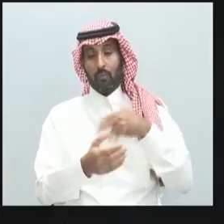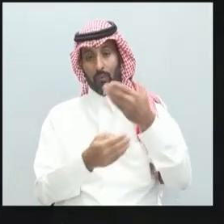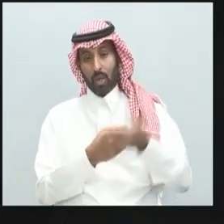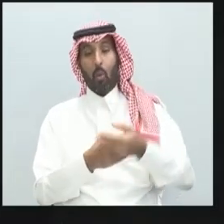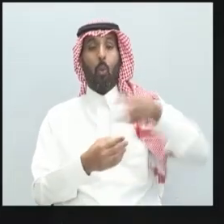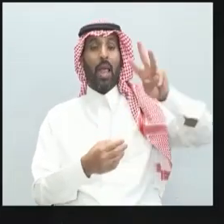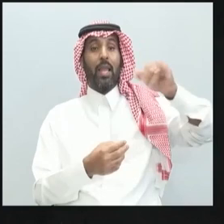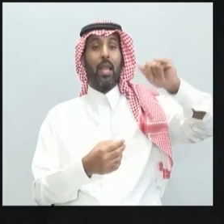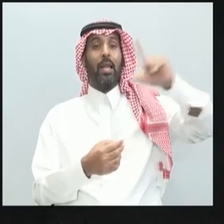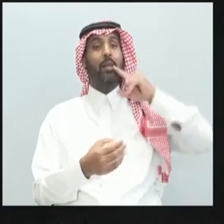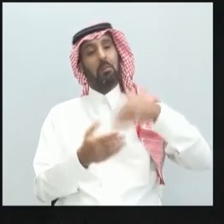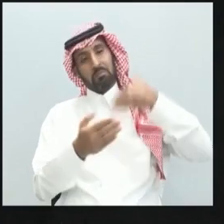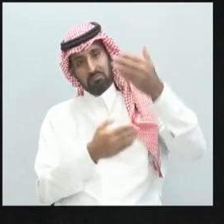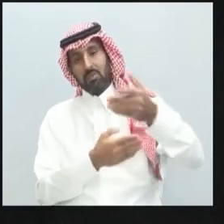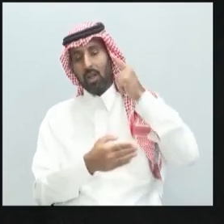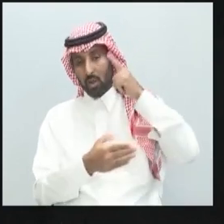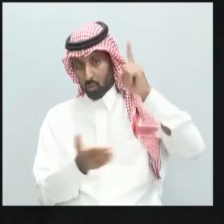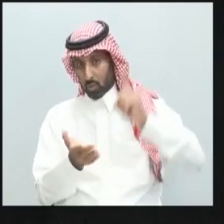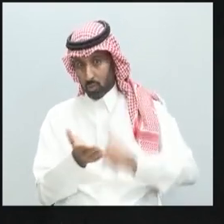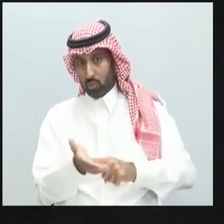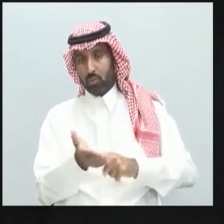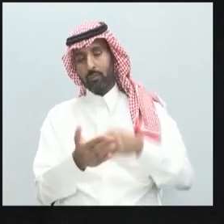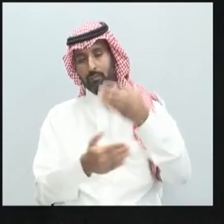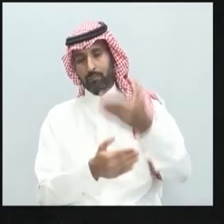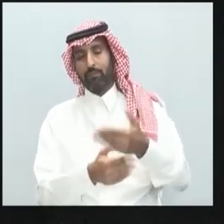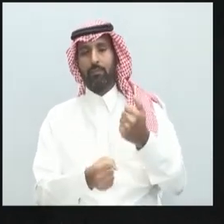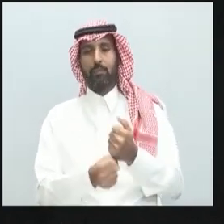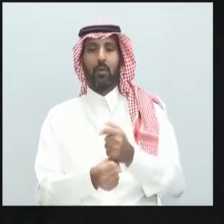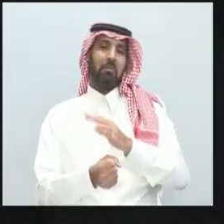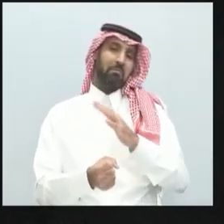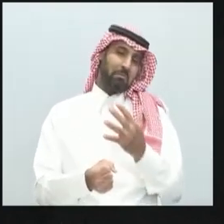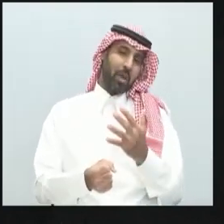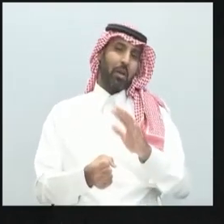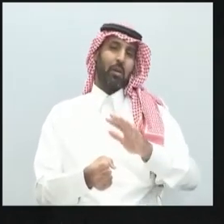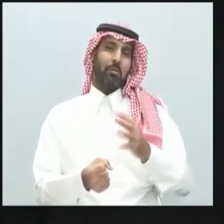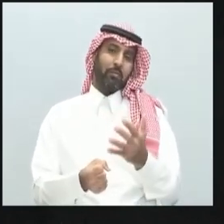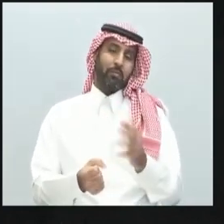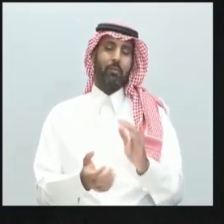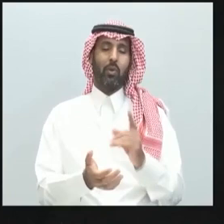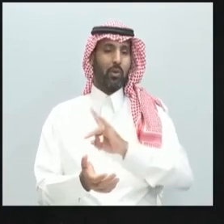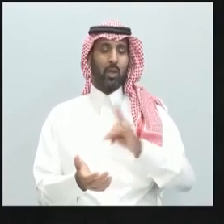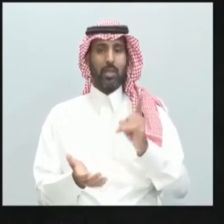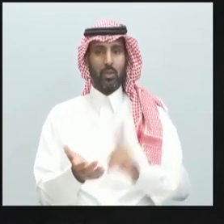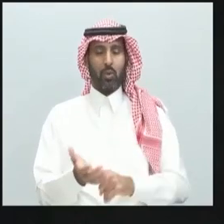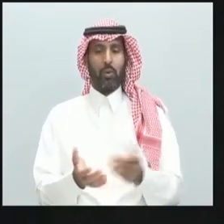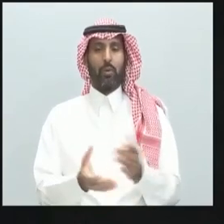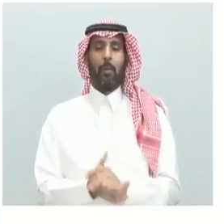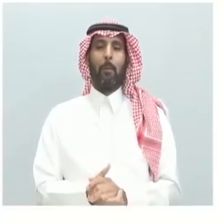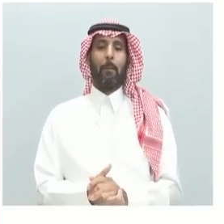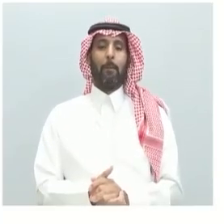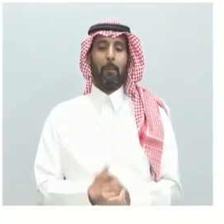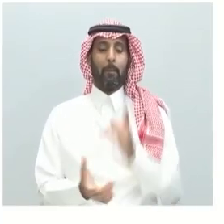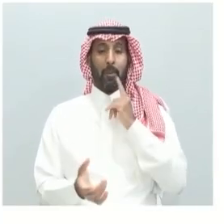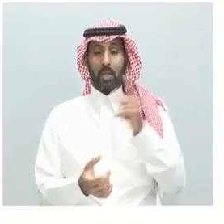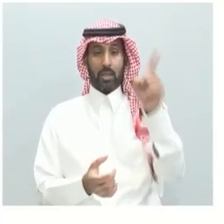if we say will, we know that this is what's going to happen. If you say may or might, we are not sure.